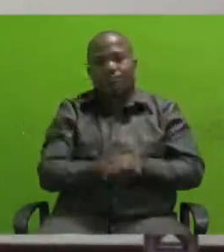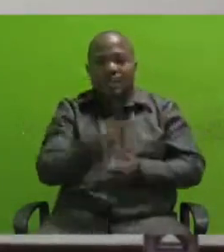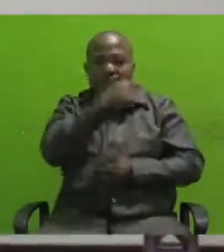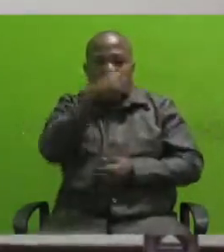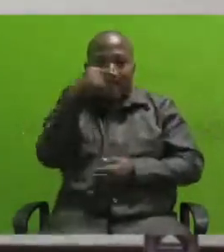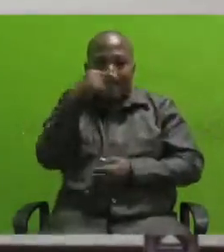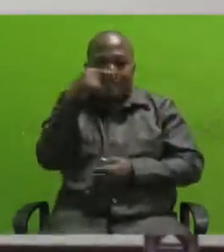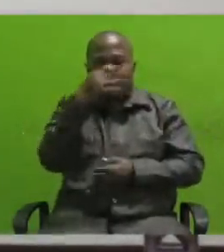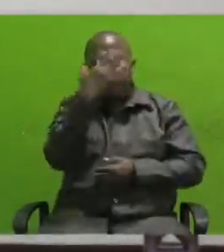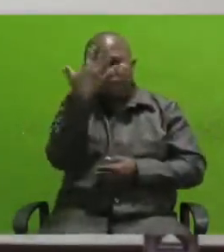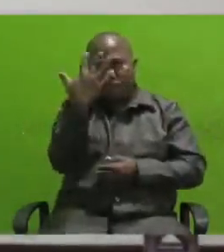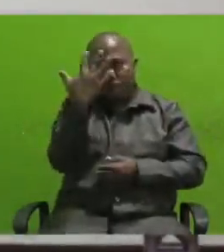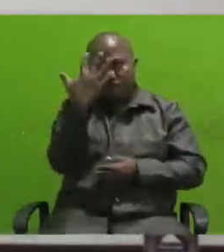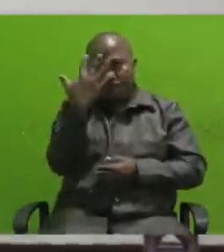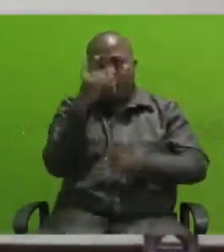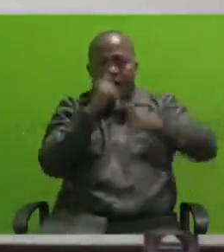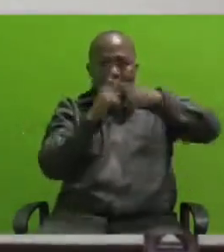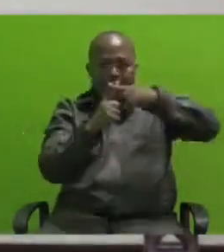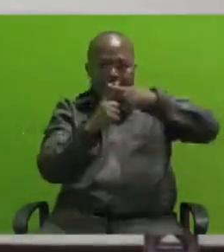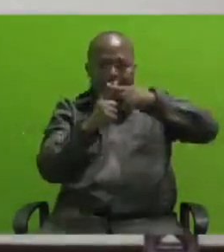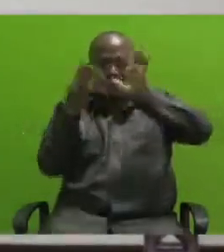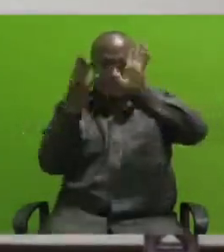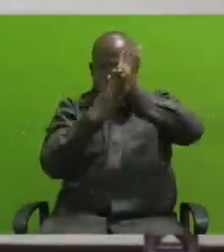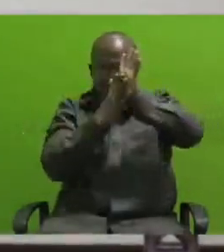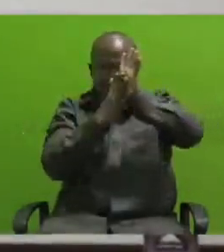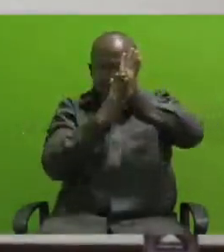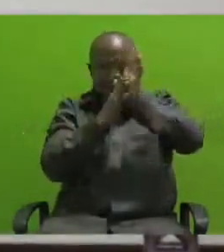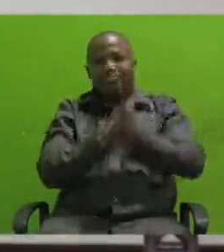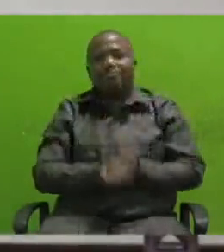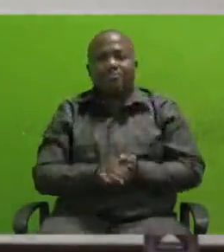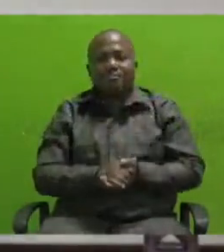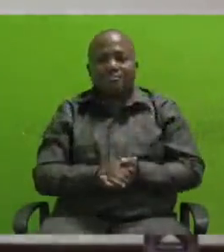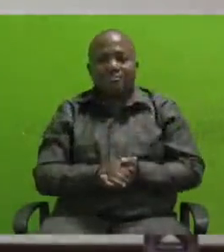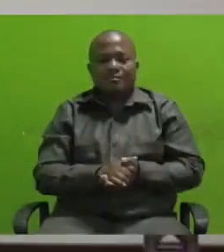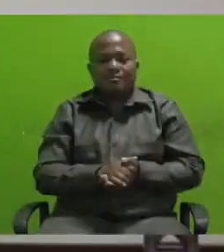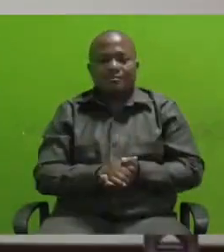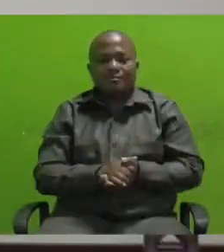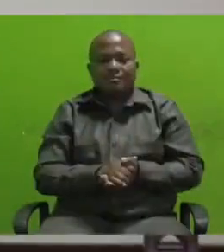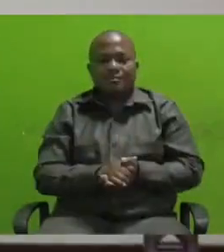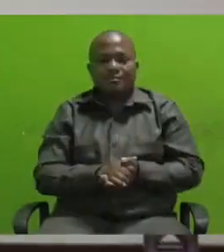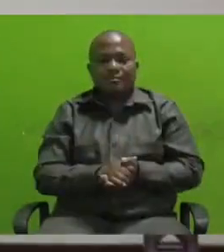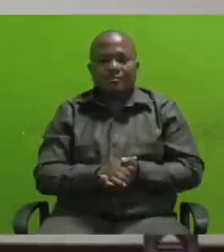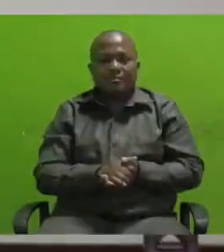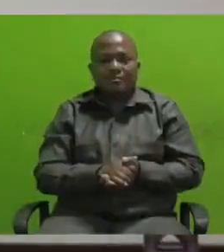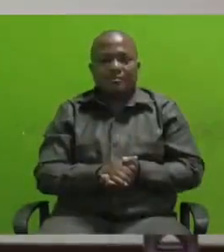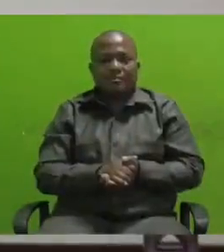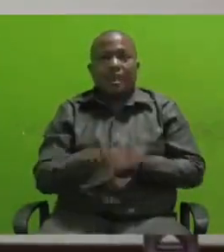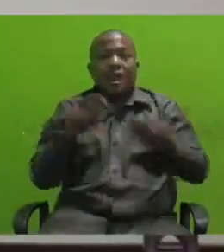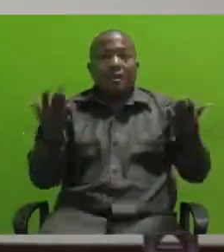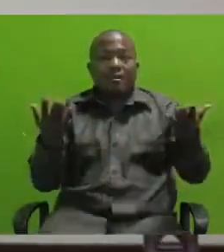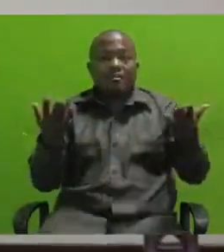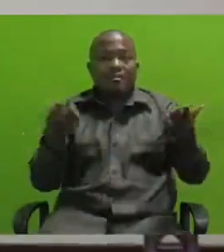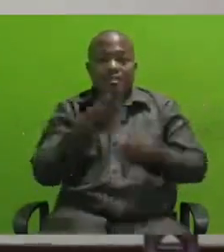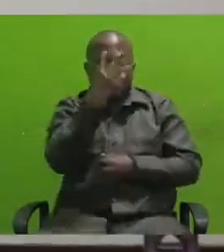plus 9, negative 5 plus 9, how much? 4, yes, good.